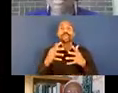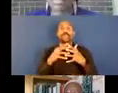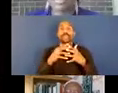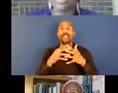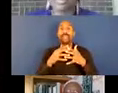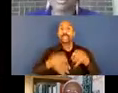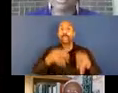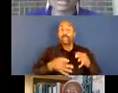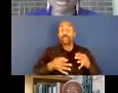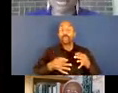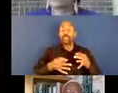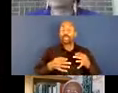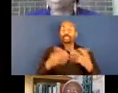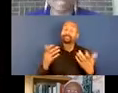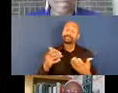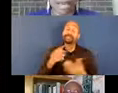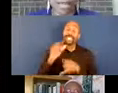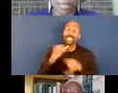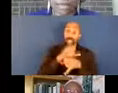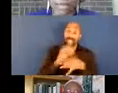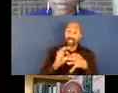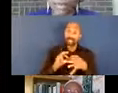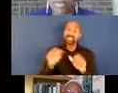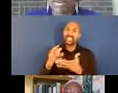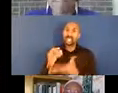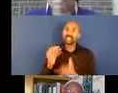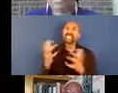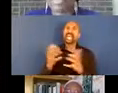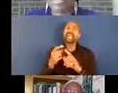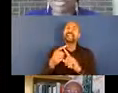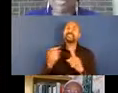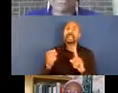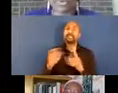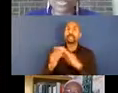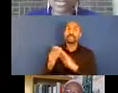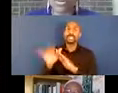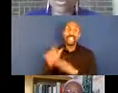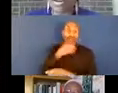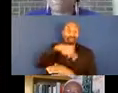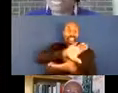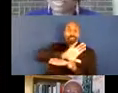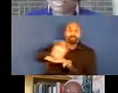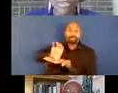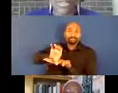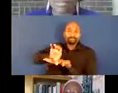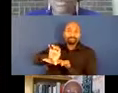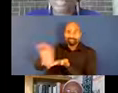has a lot to learn from the multiply marginalized communities that are often erased in a narrow focus on the governments that alternate between